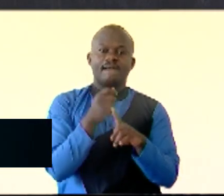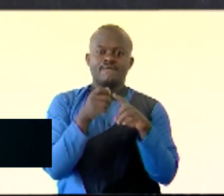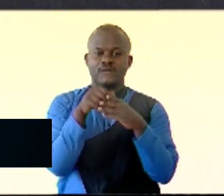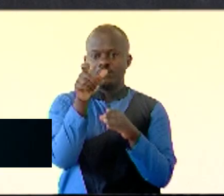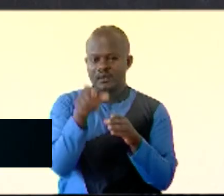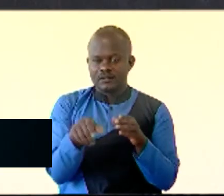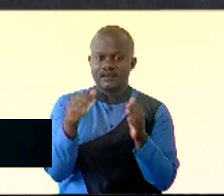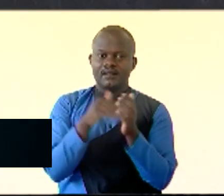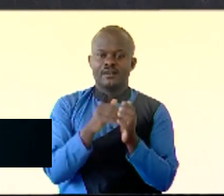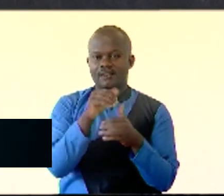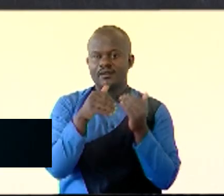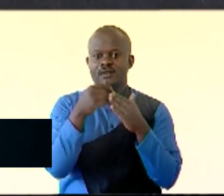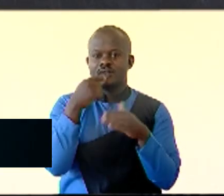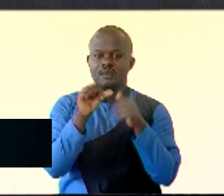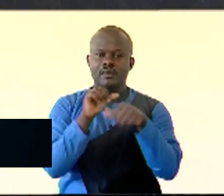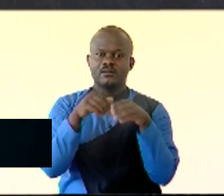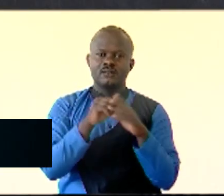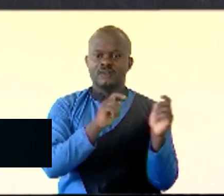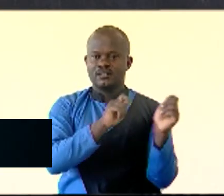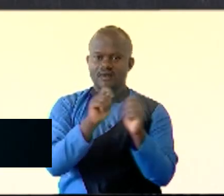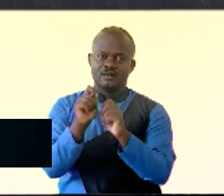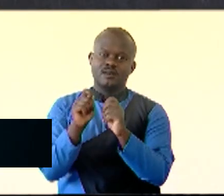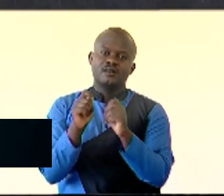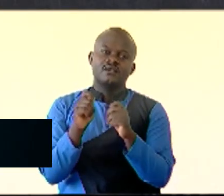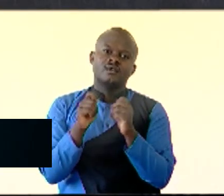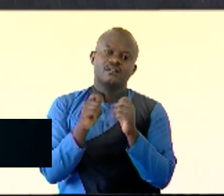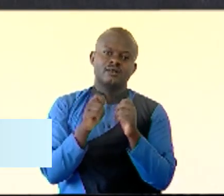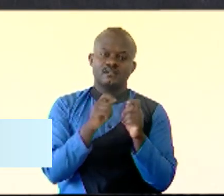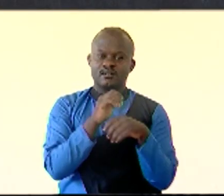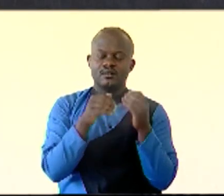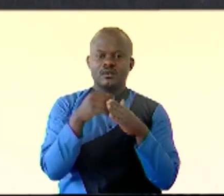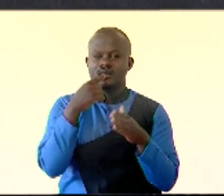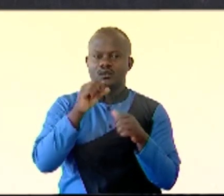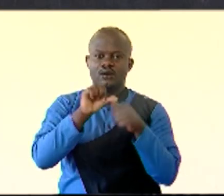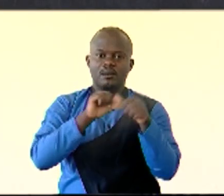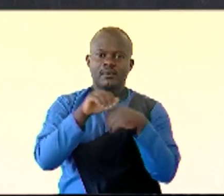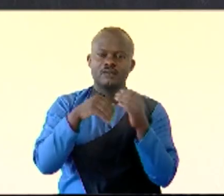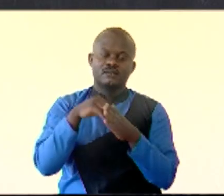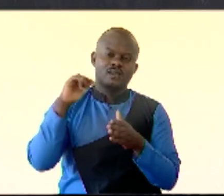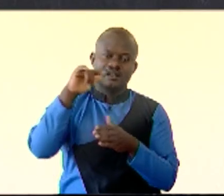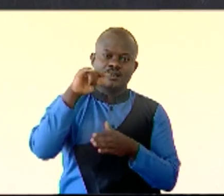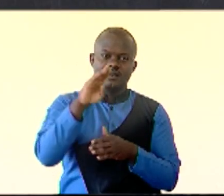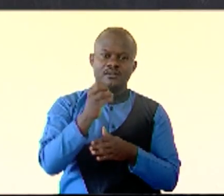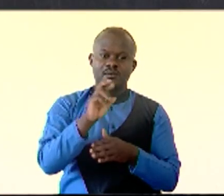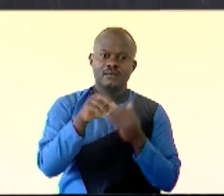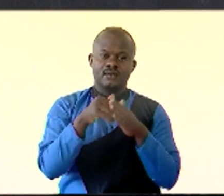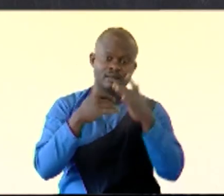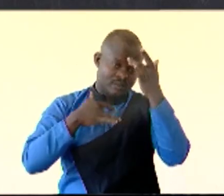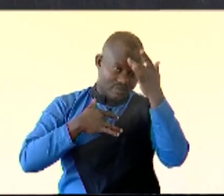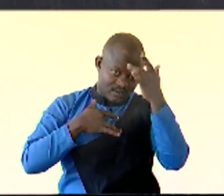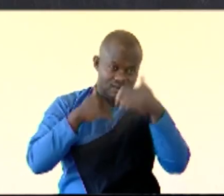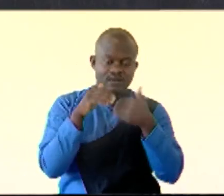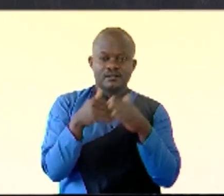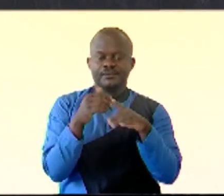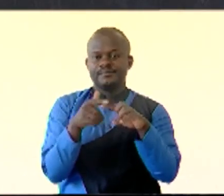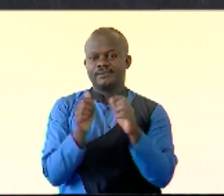another person. We talked about transmission through the blood transfusion. We talked about airborne diseases. We talked about waterborne